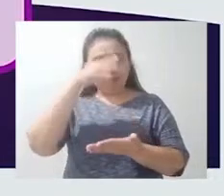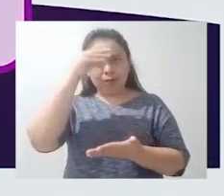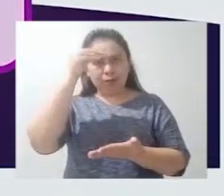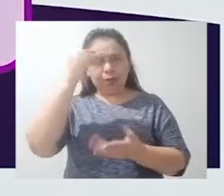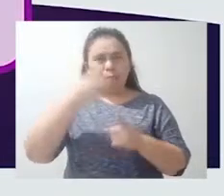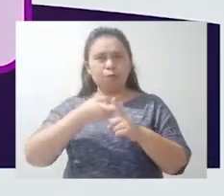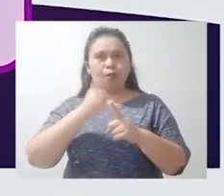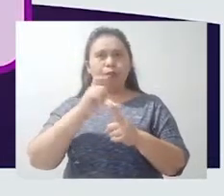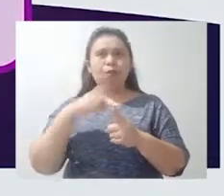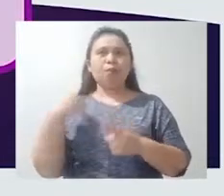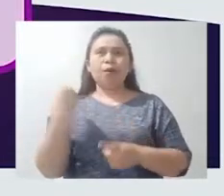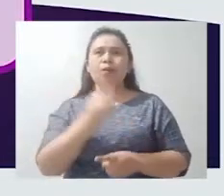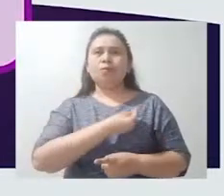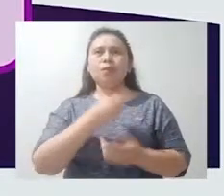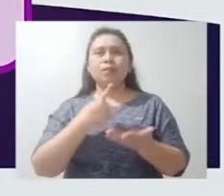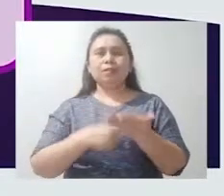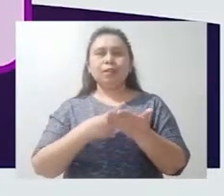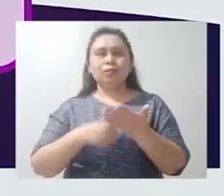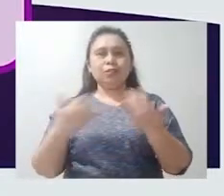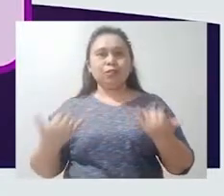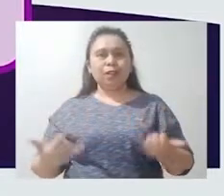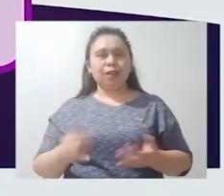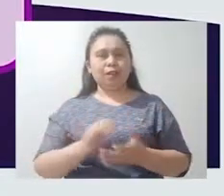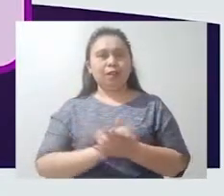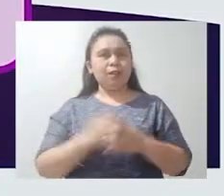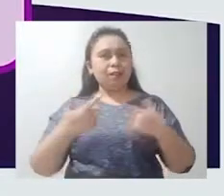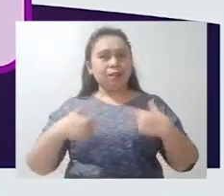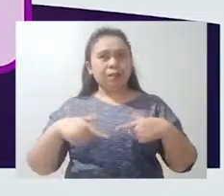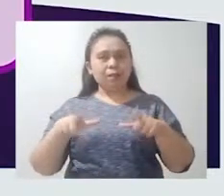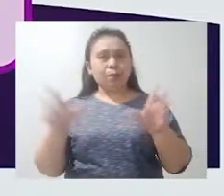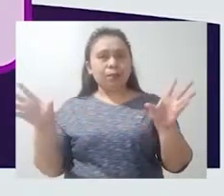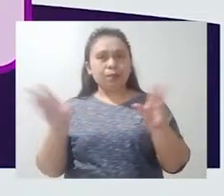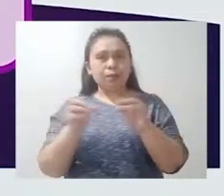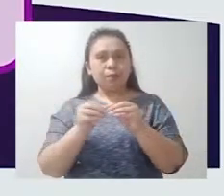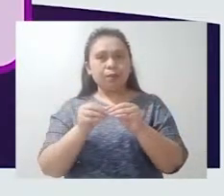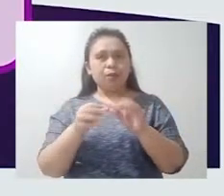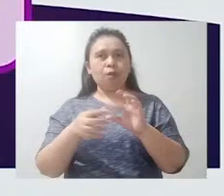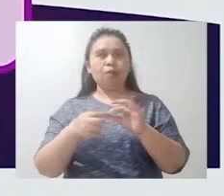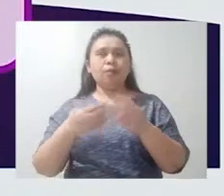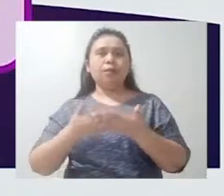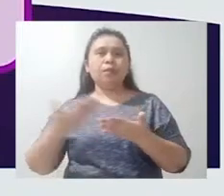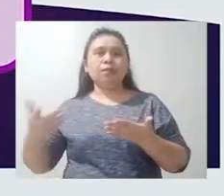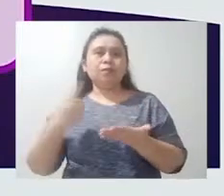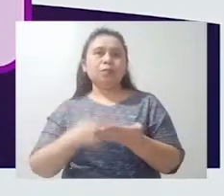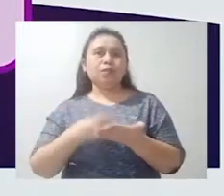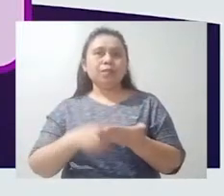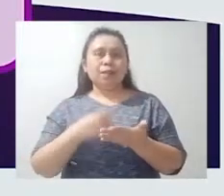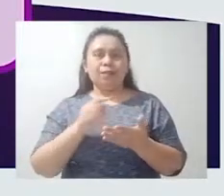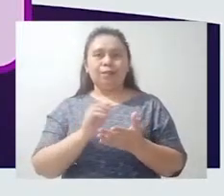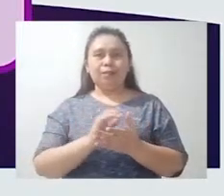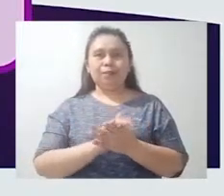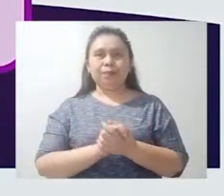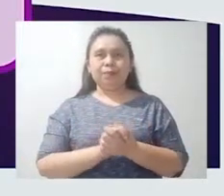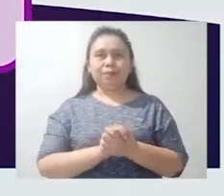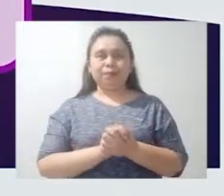learned from our discussion today. Let us have a recap of the things that we